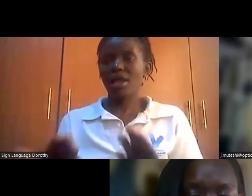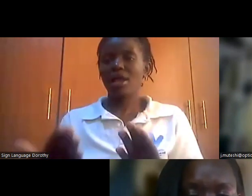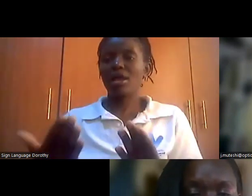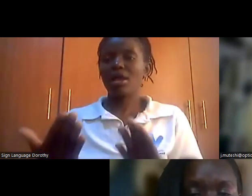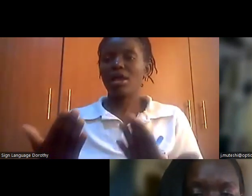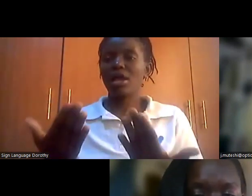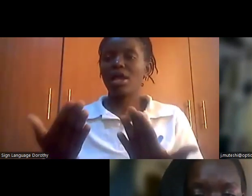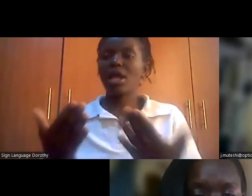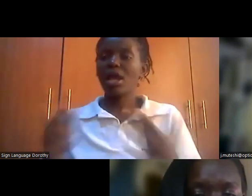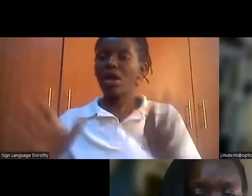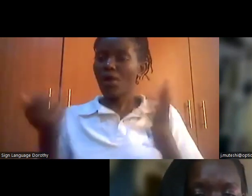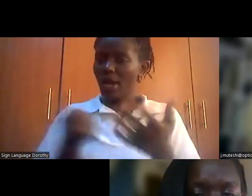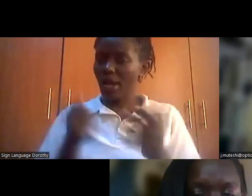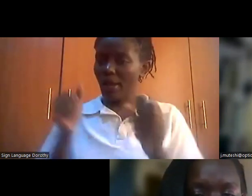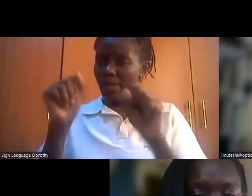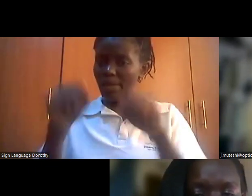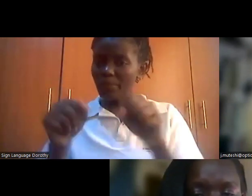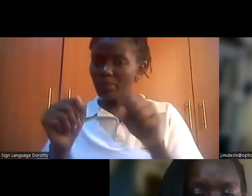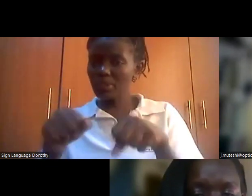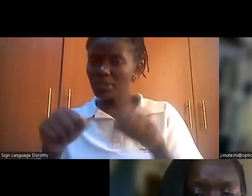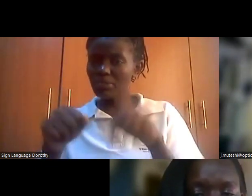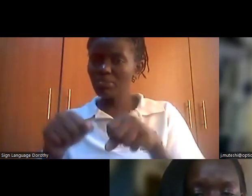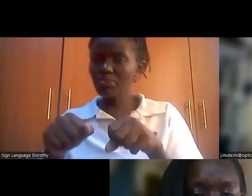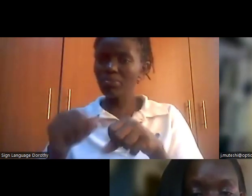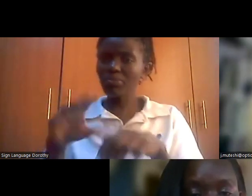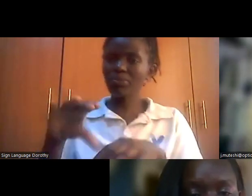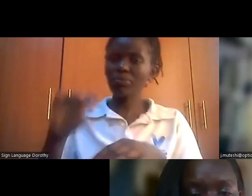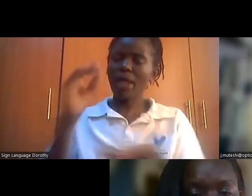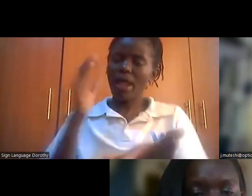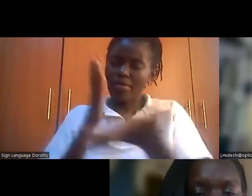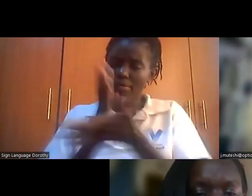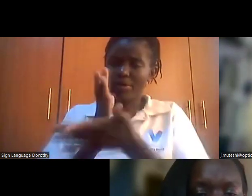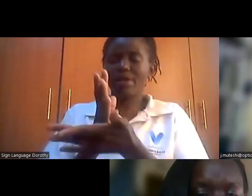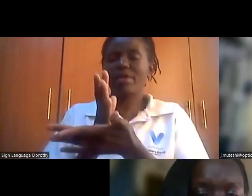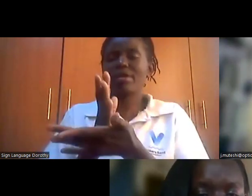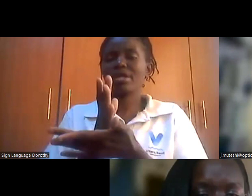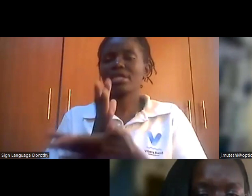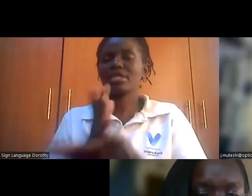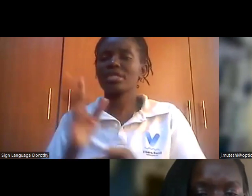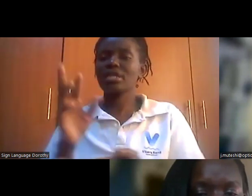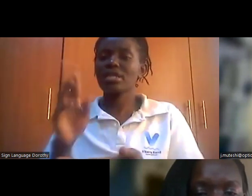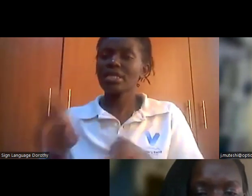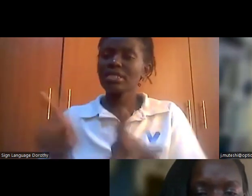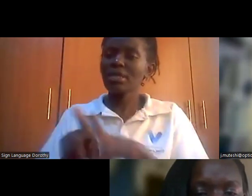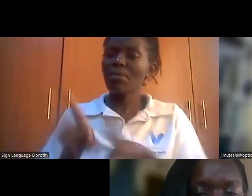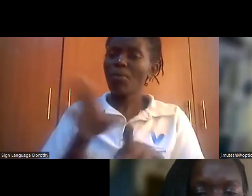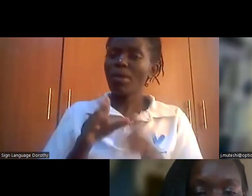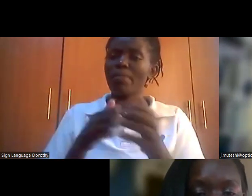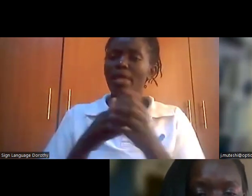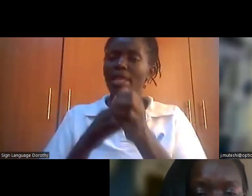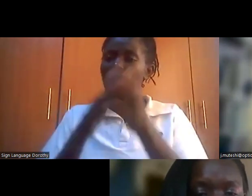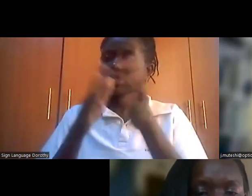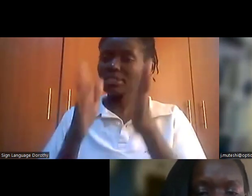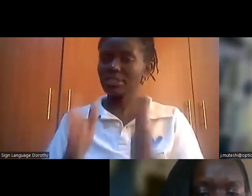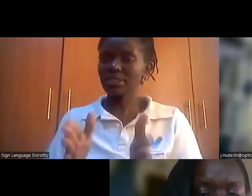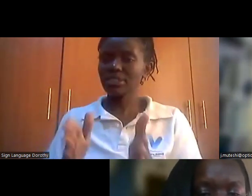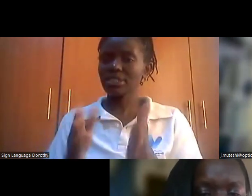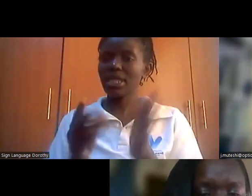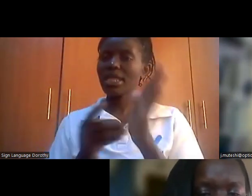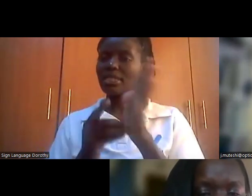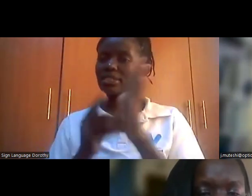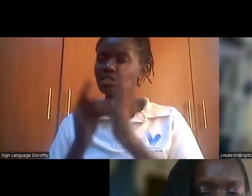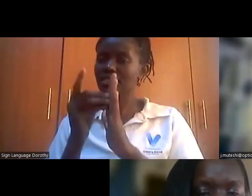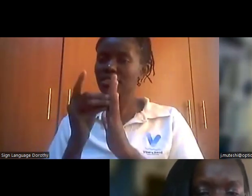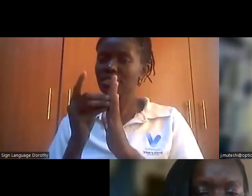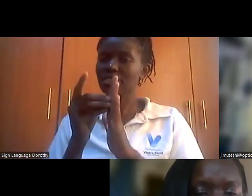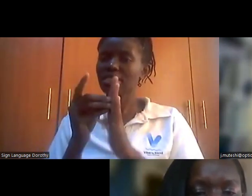sexual reproductive health rights and sexual and gender-based violence services, women's leadership development, women's